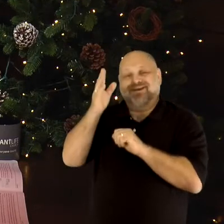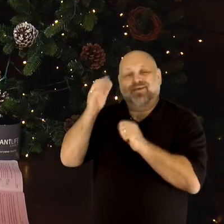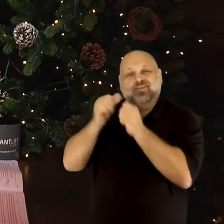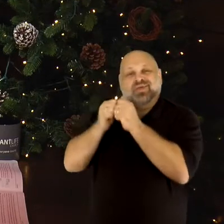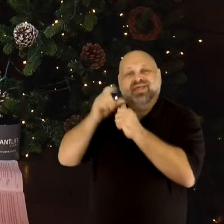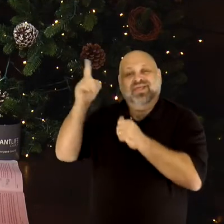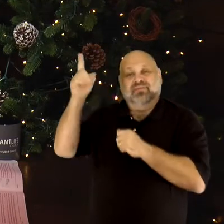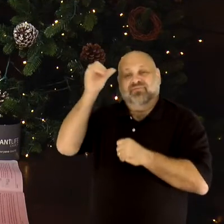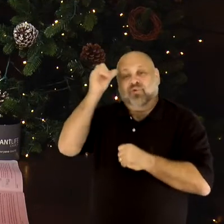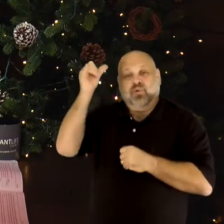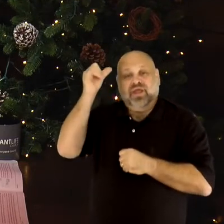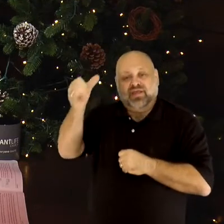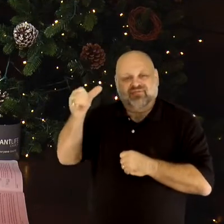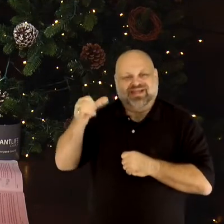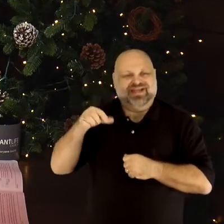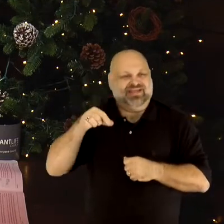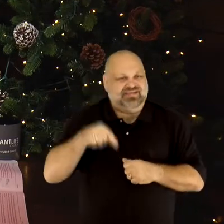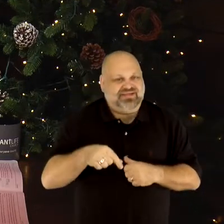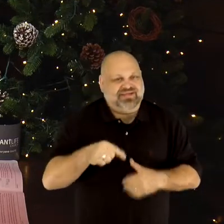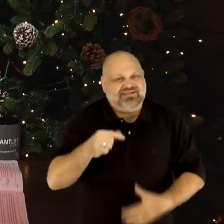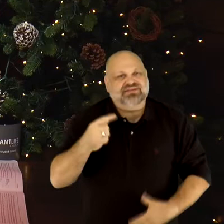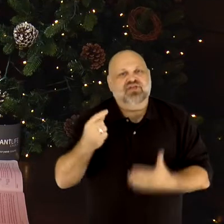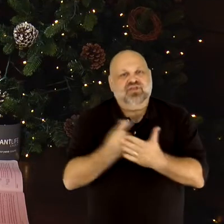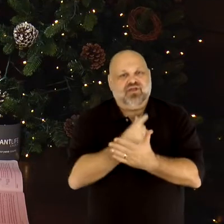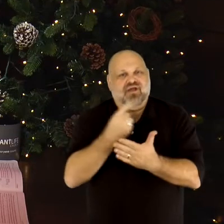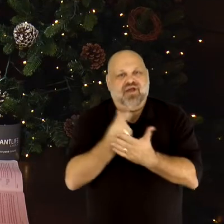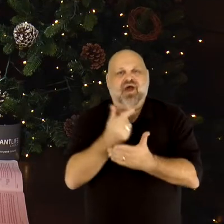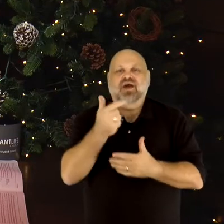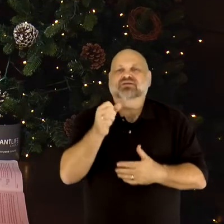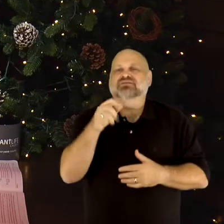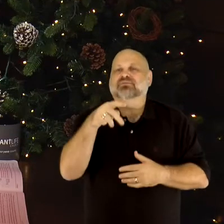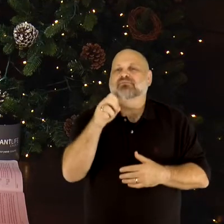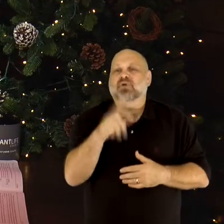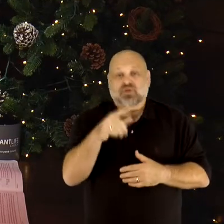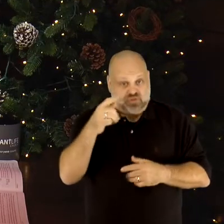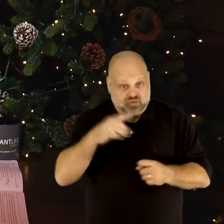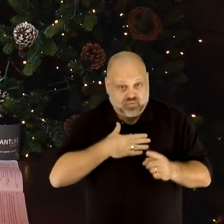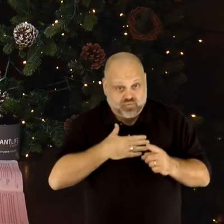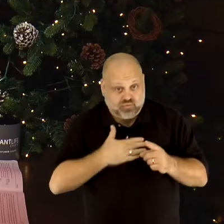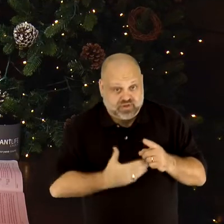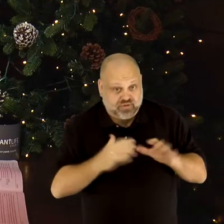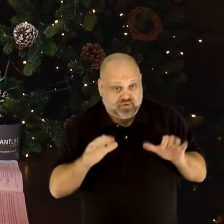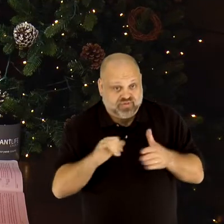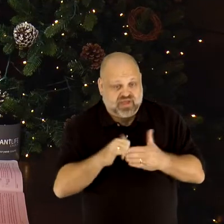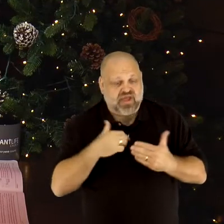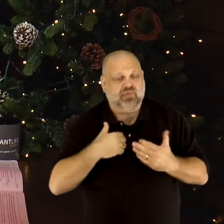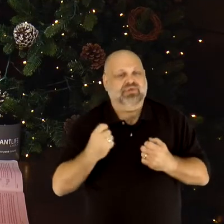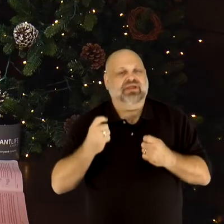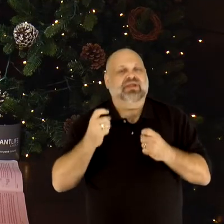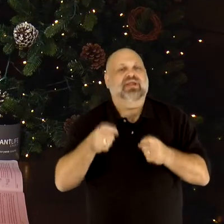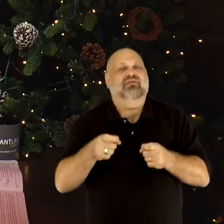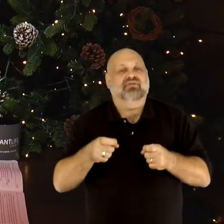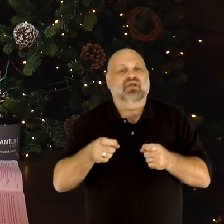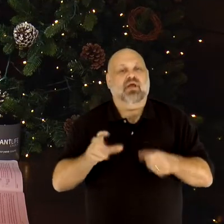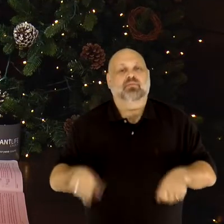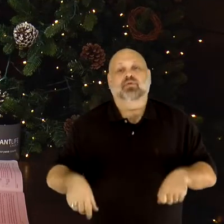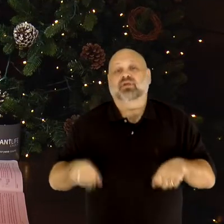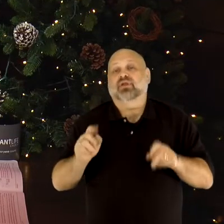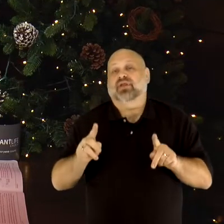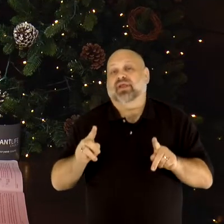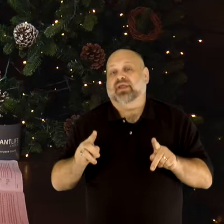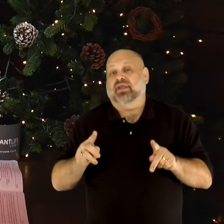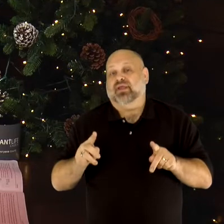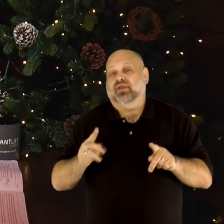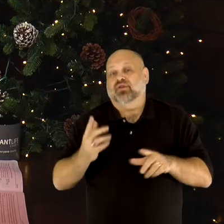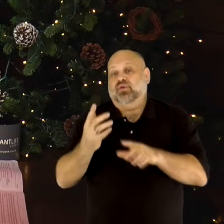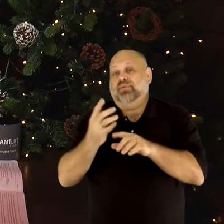be with Him forever. This is the gospel. And if you are willing to do that, I want to give you that